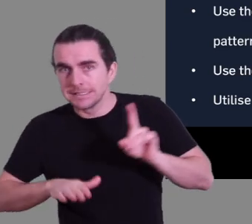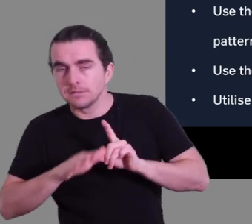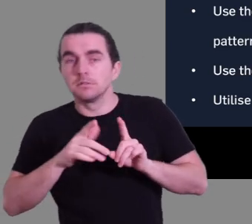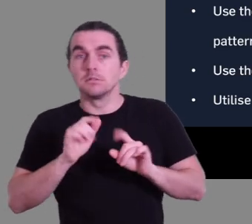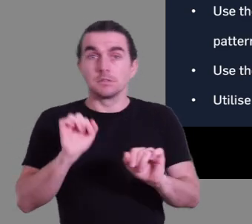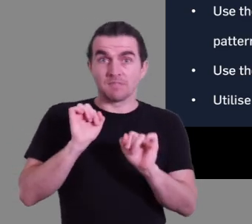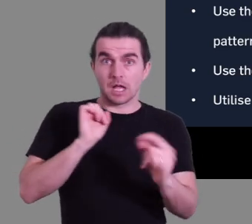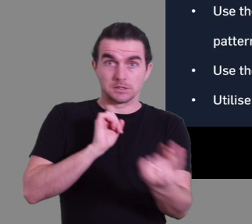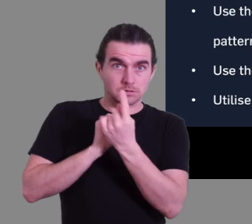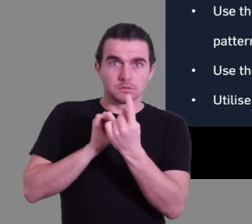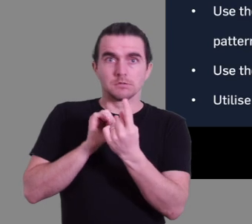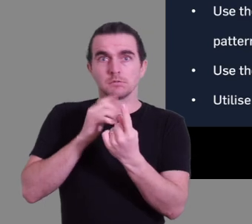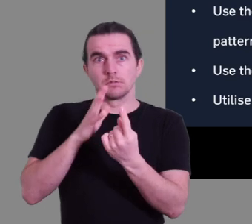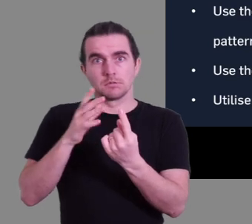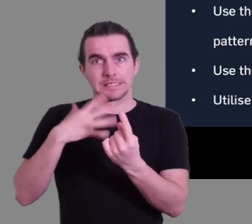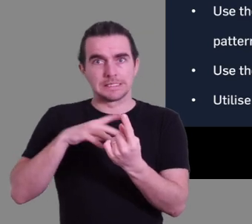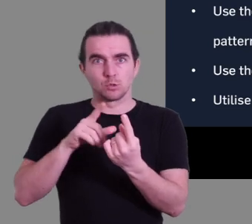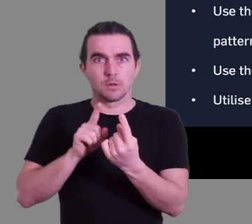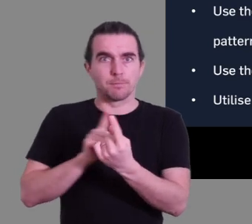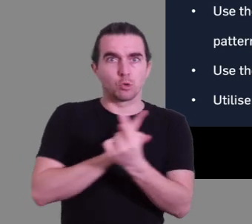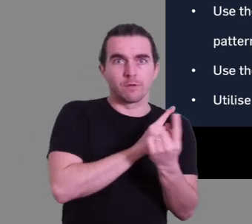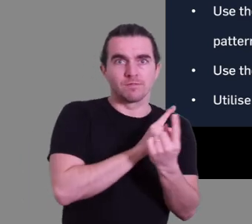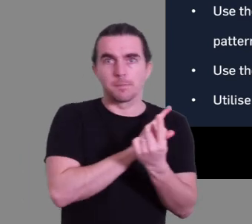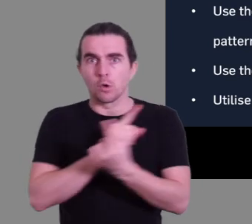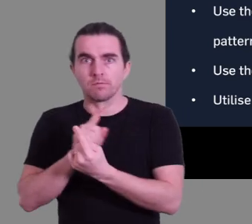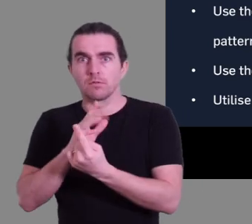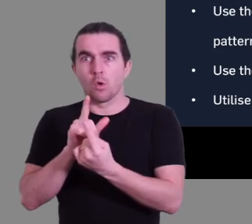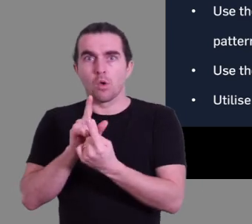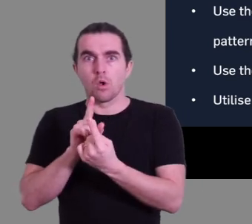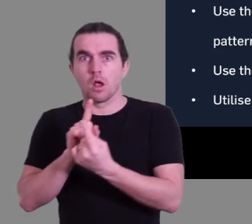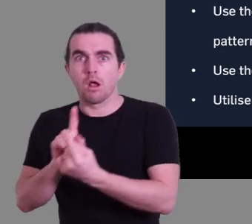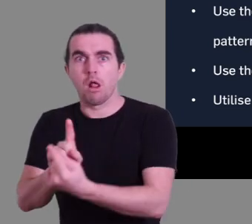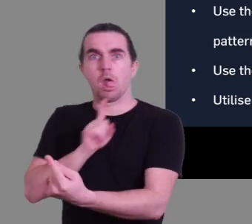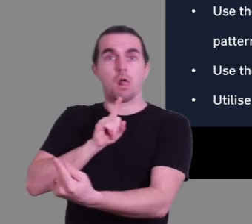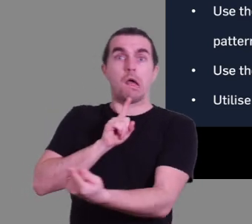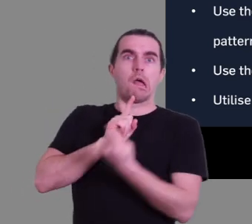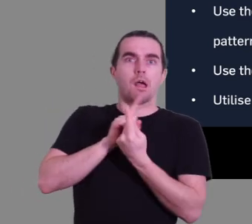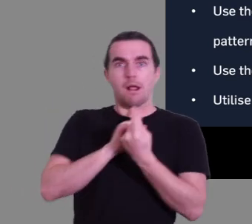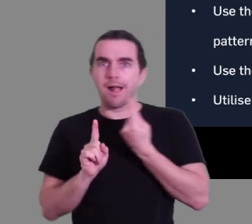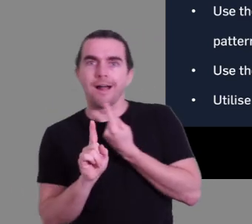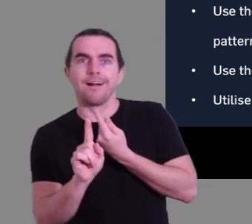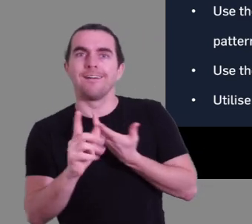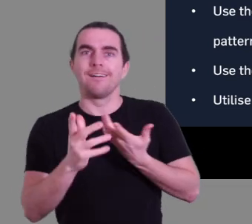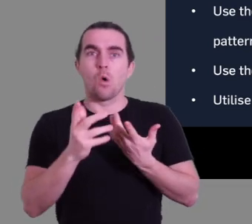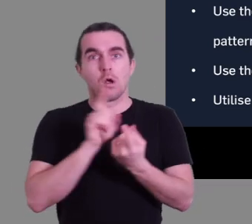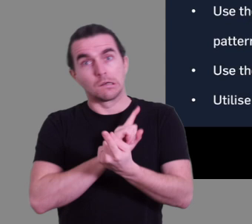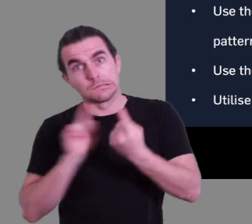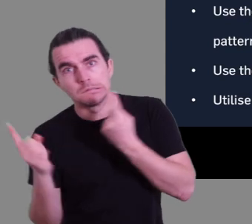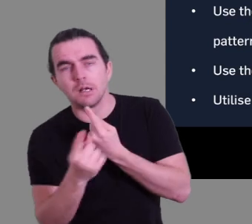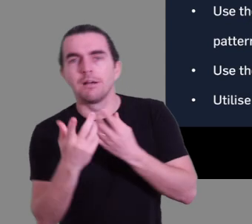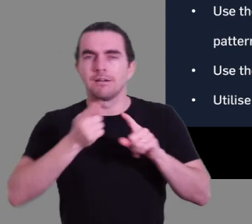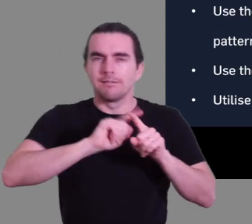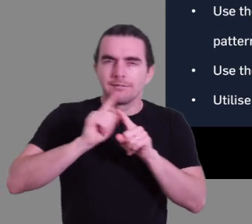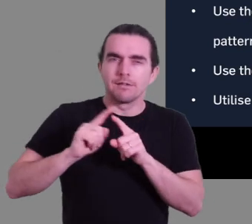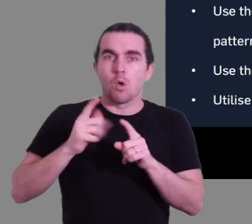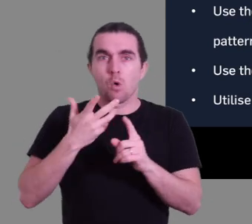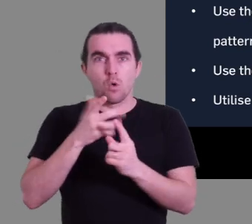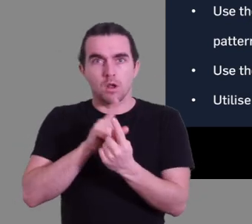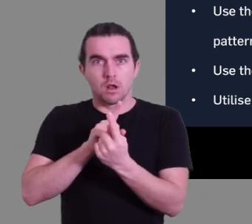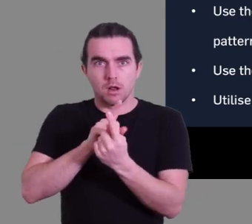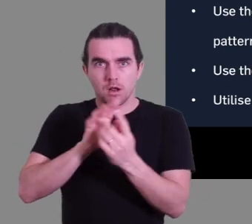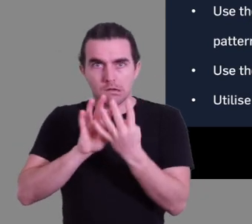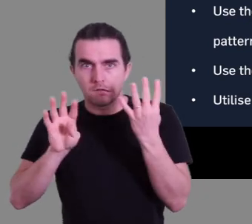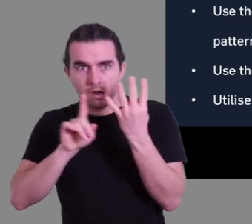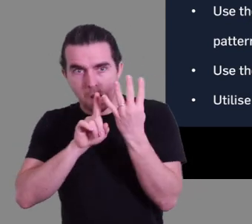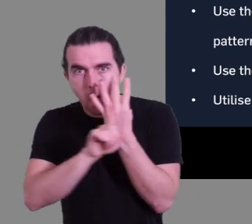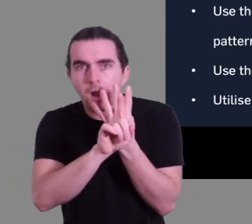was in the space, sometimes you'd have to move him with an opposite run. So come short to go long, to come